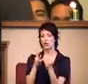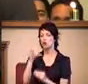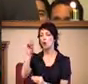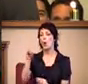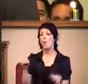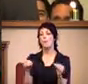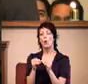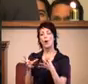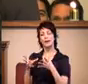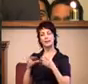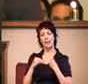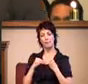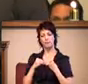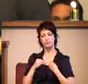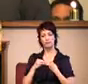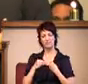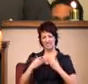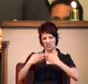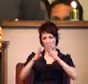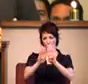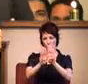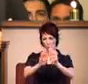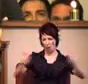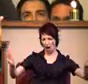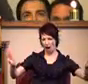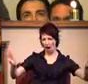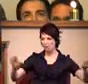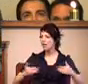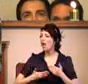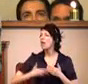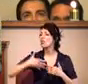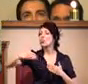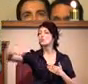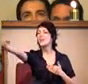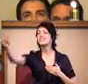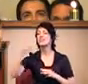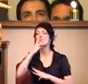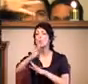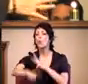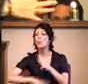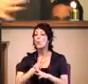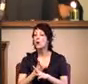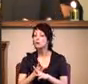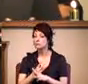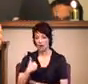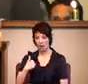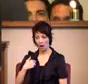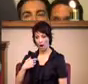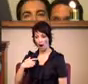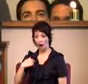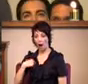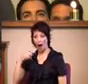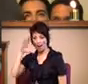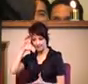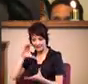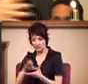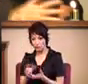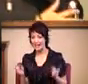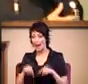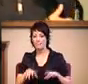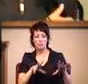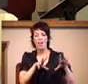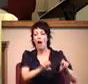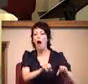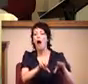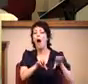a barrier between myself and the rest of the world. And I believe what is happening with this Occupy